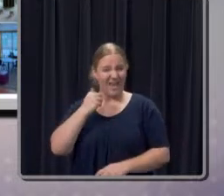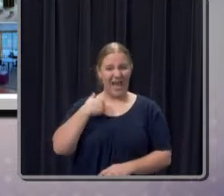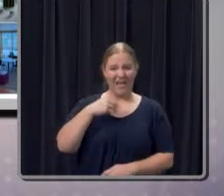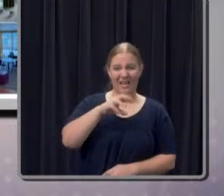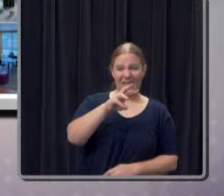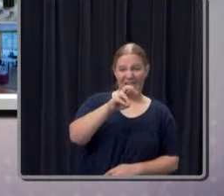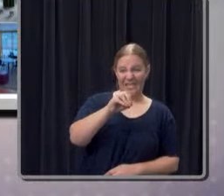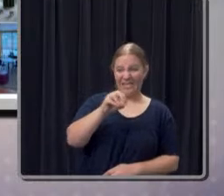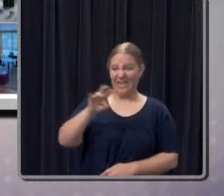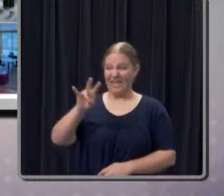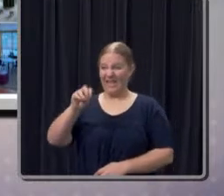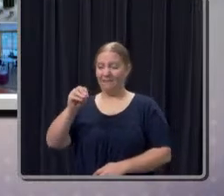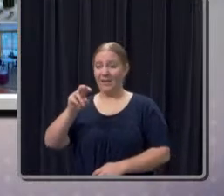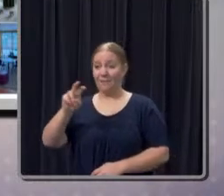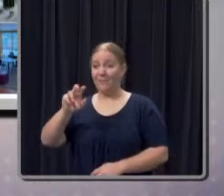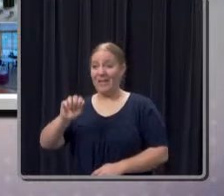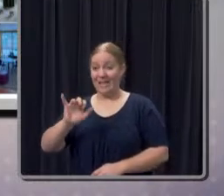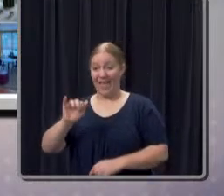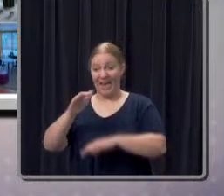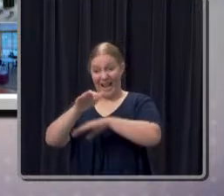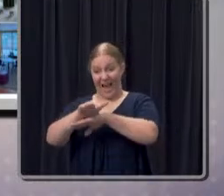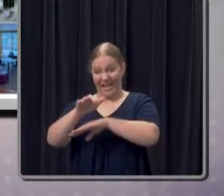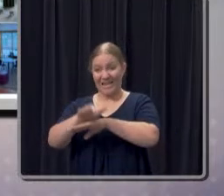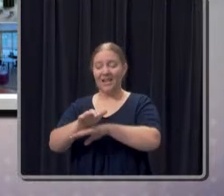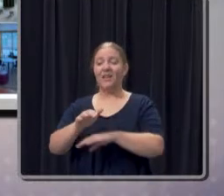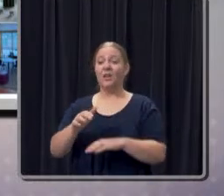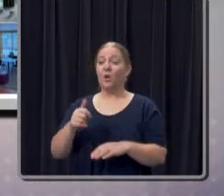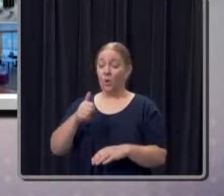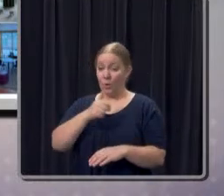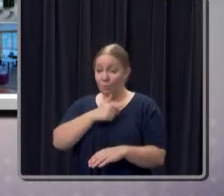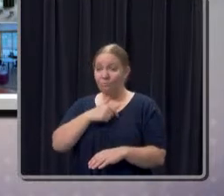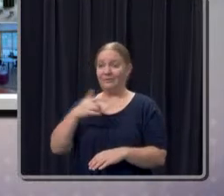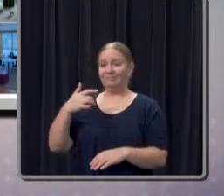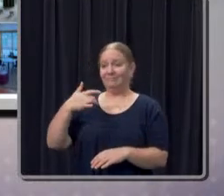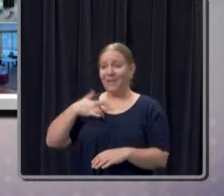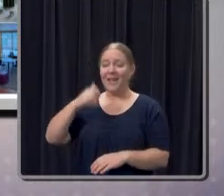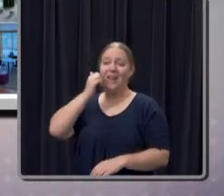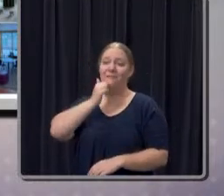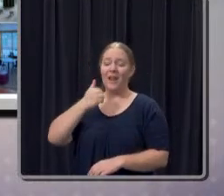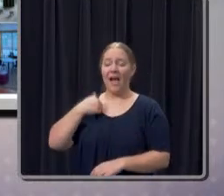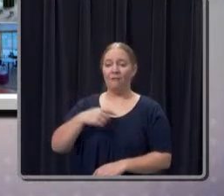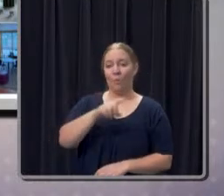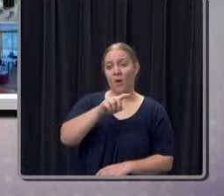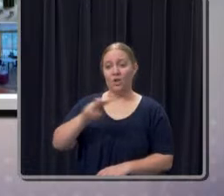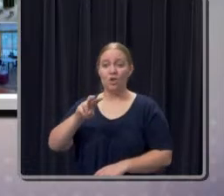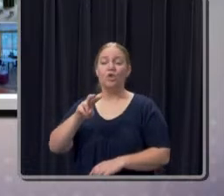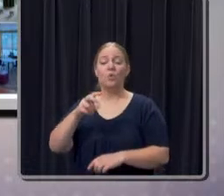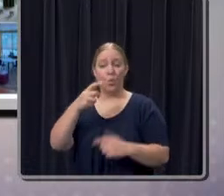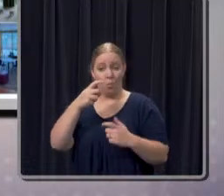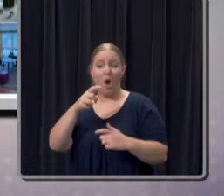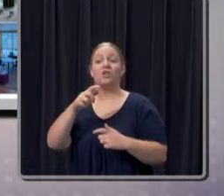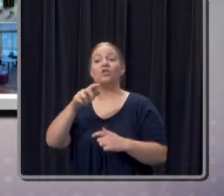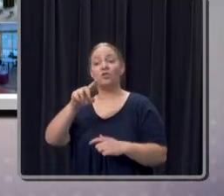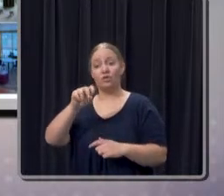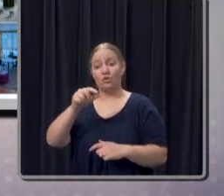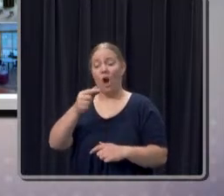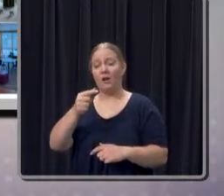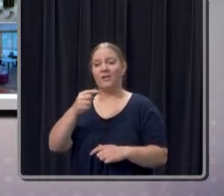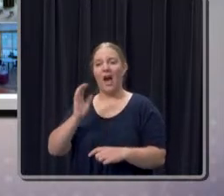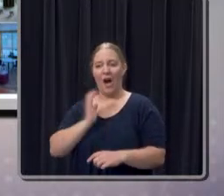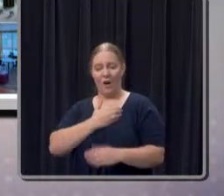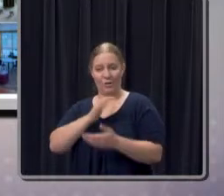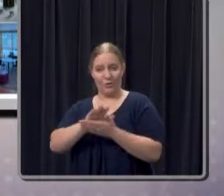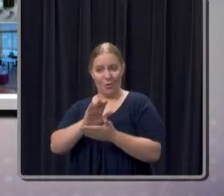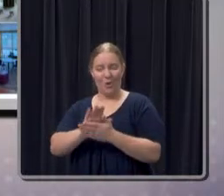night, and hardly a day goes by where we don't have 2 Watchdogs in our school. And so